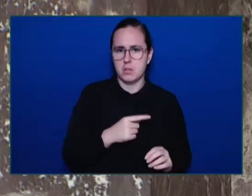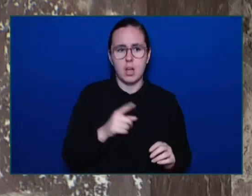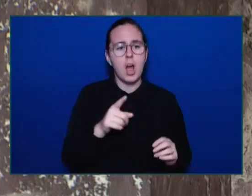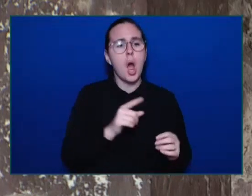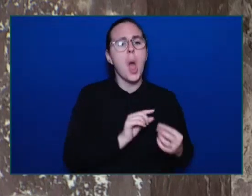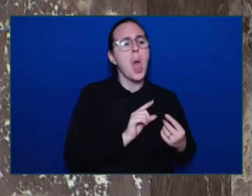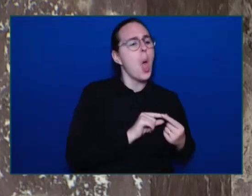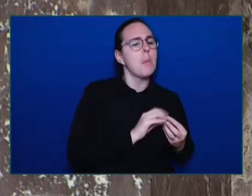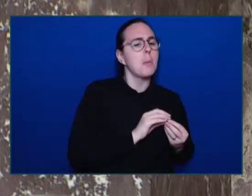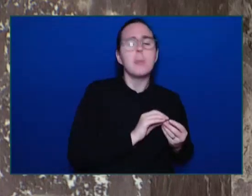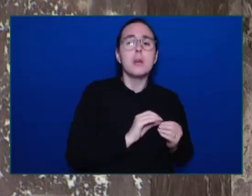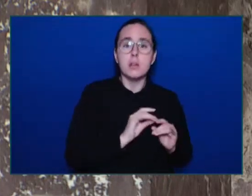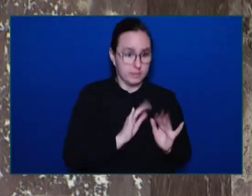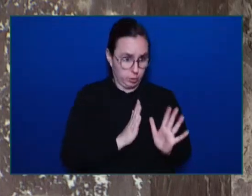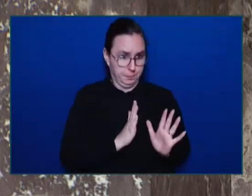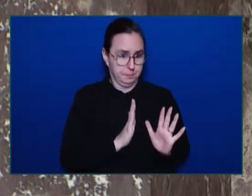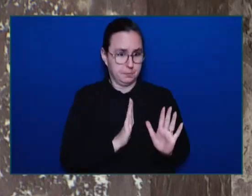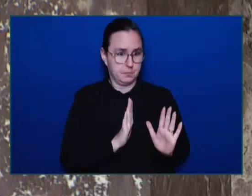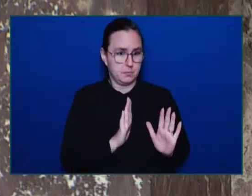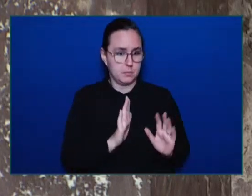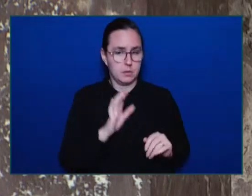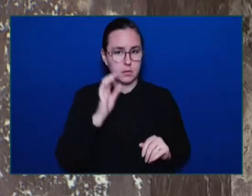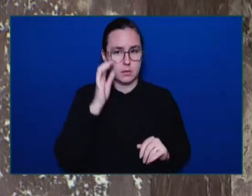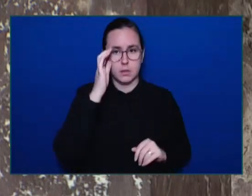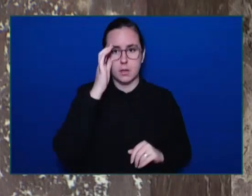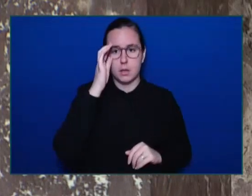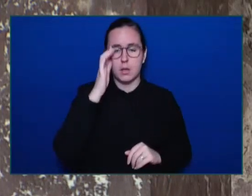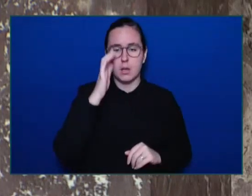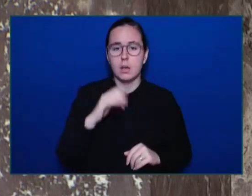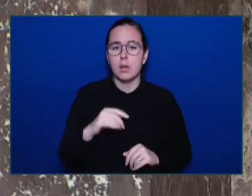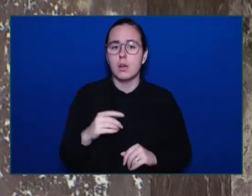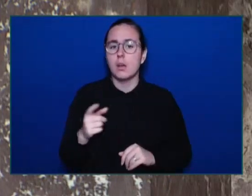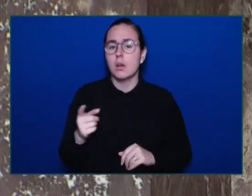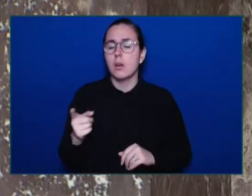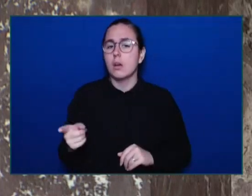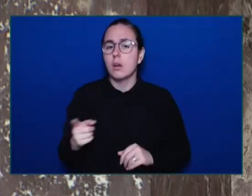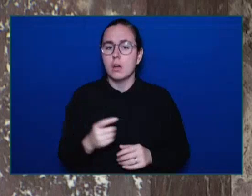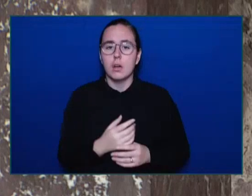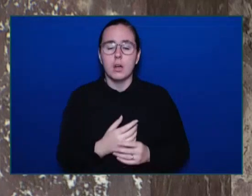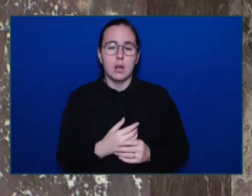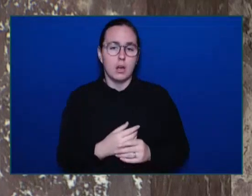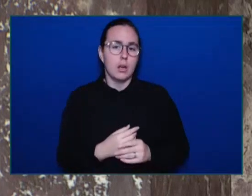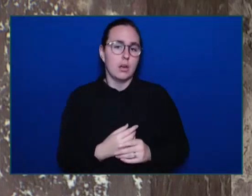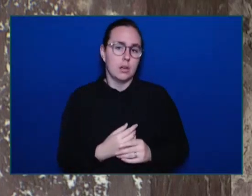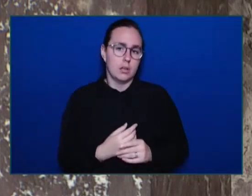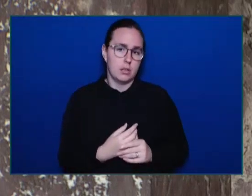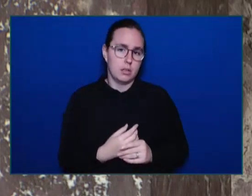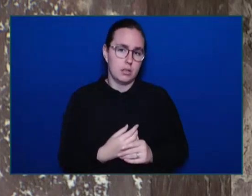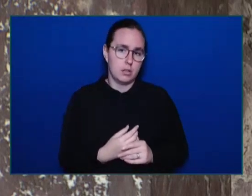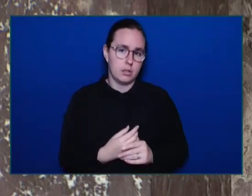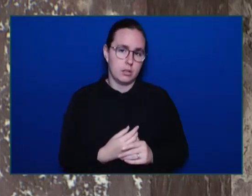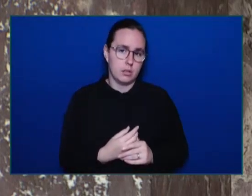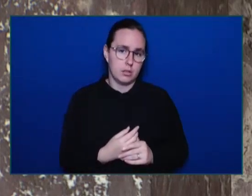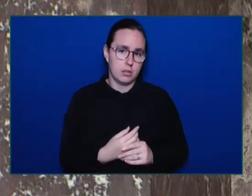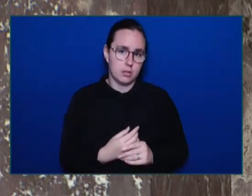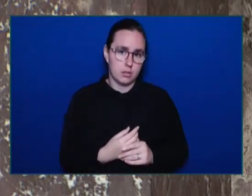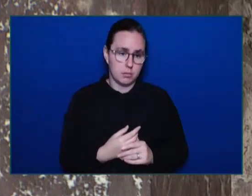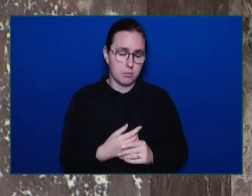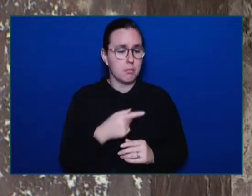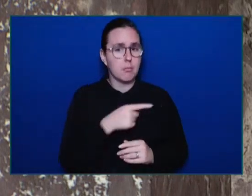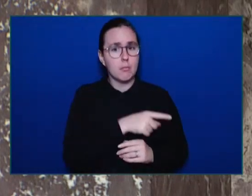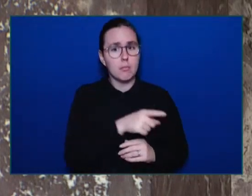Speaker, my family ran a business here, a small business, a restaurant here in Victoria, downtown, for many